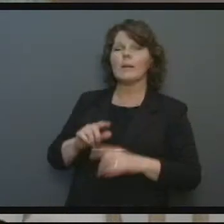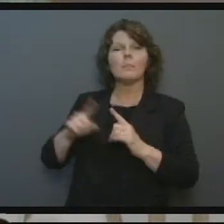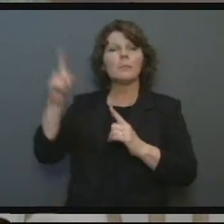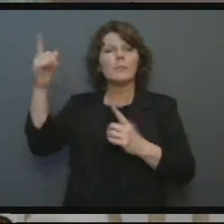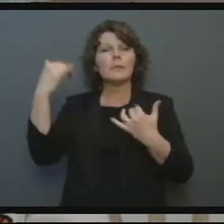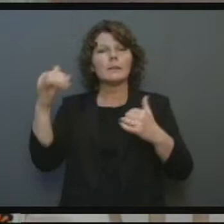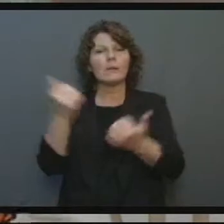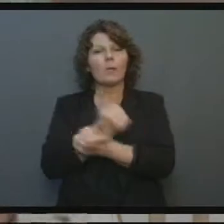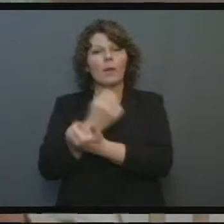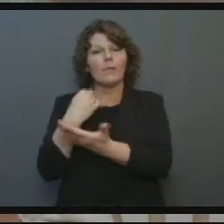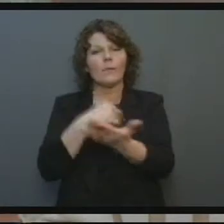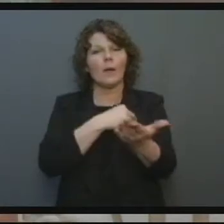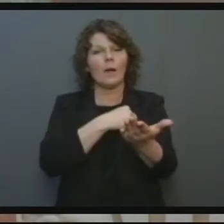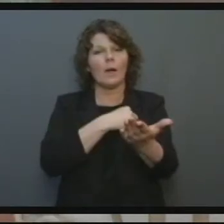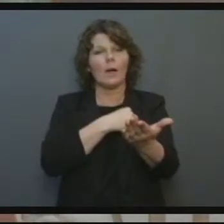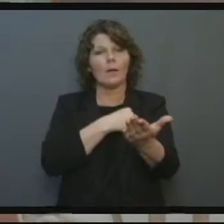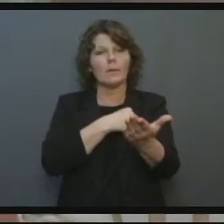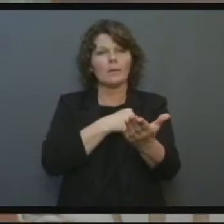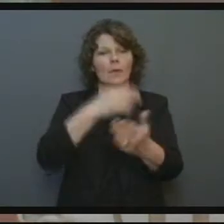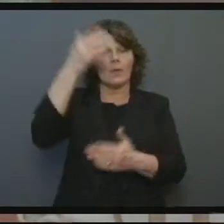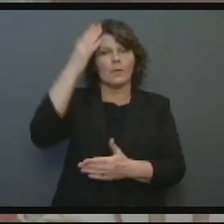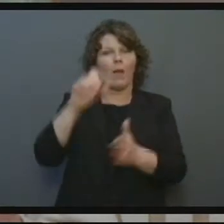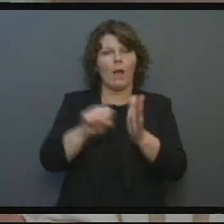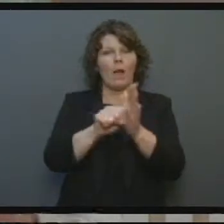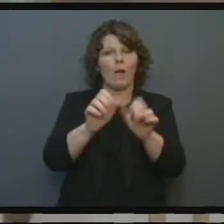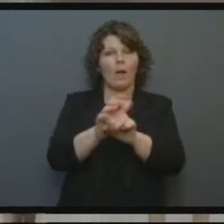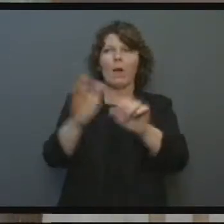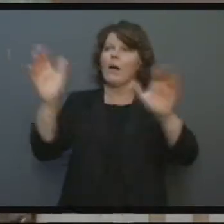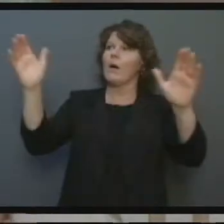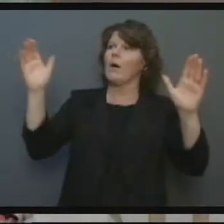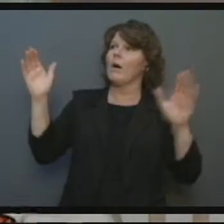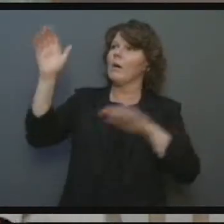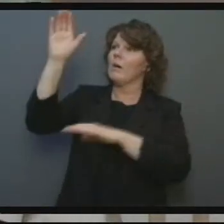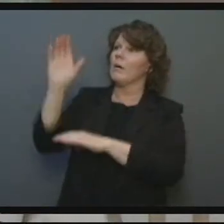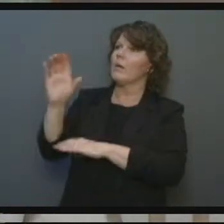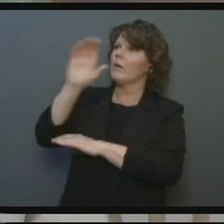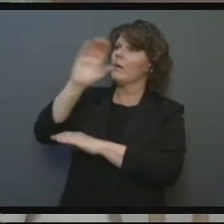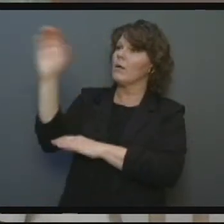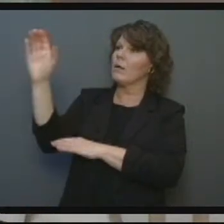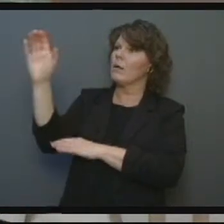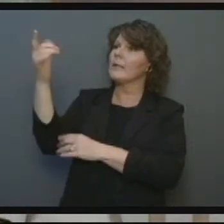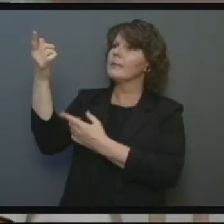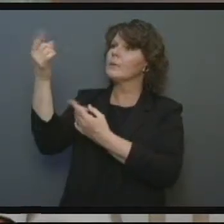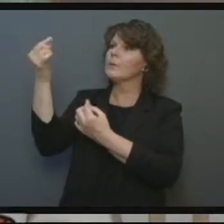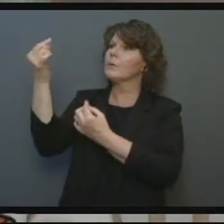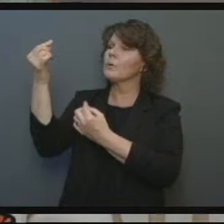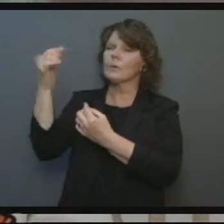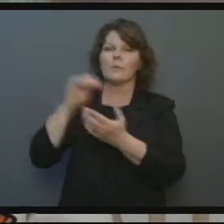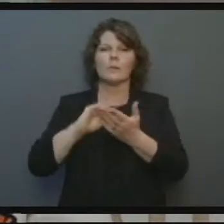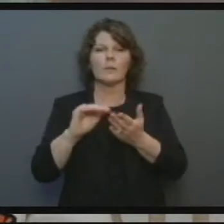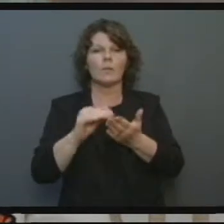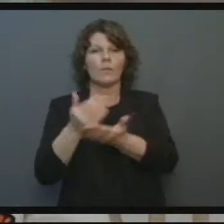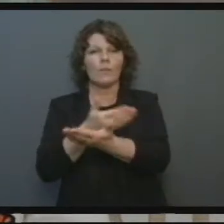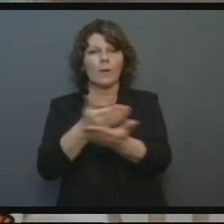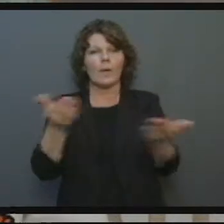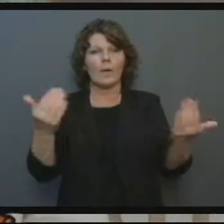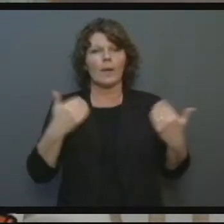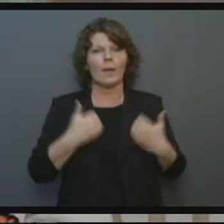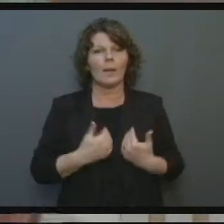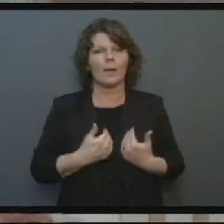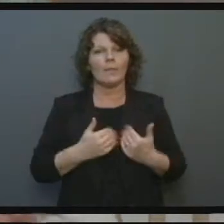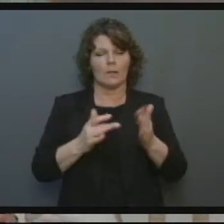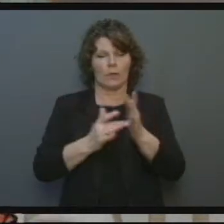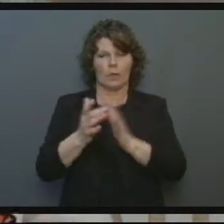us. We nailed God to a cross, and yet he returned in forgiving love. See, Jesus came to